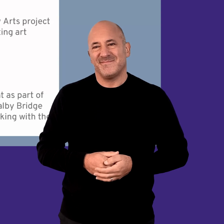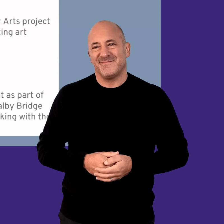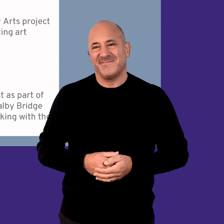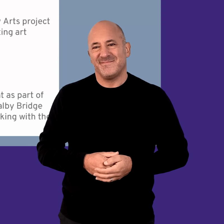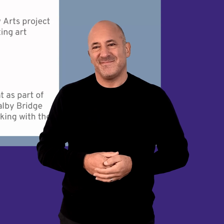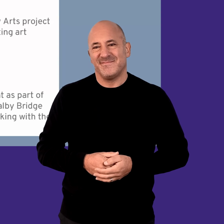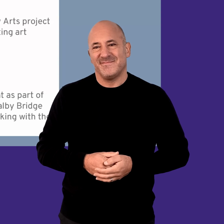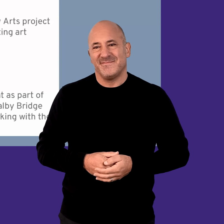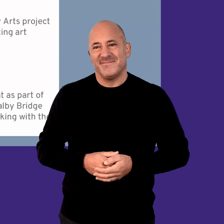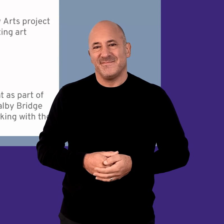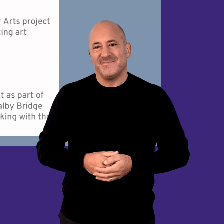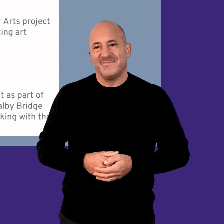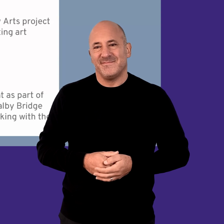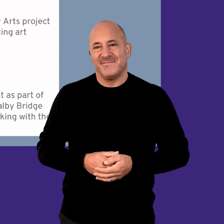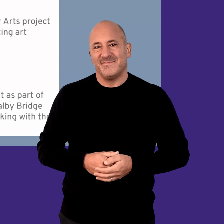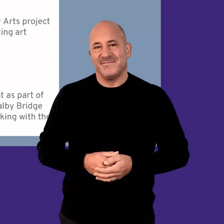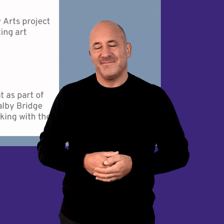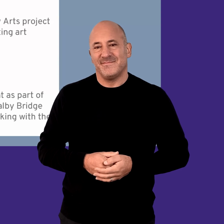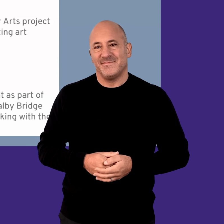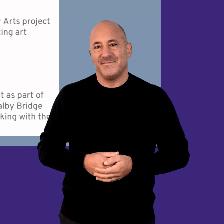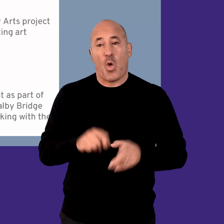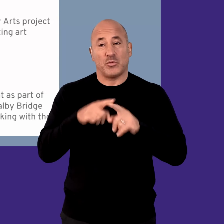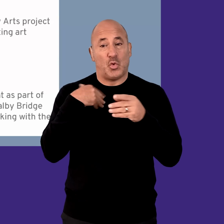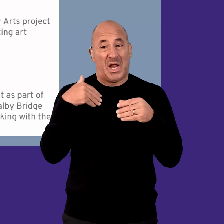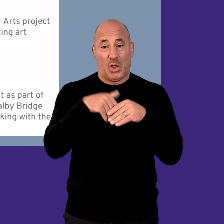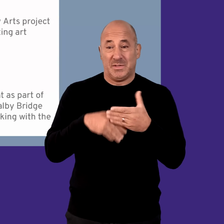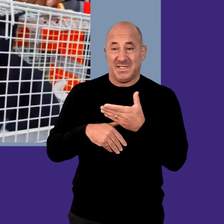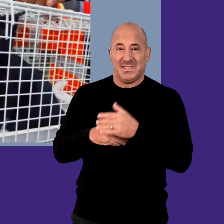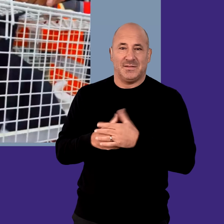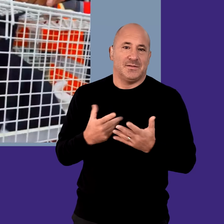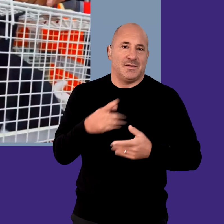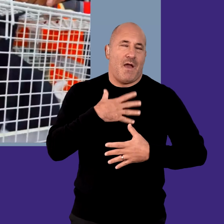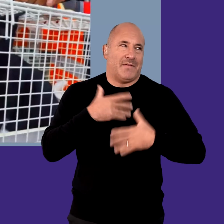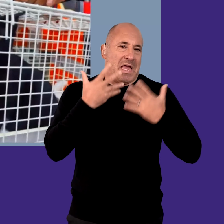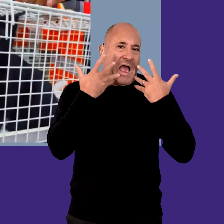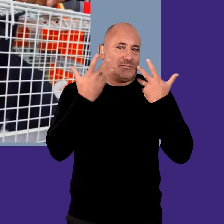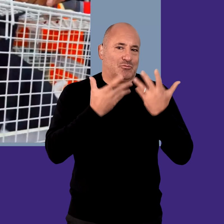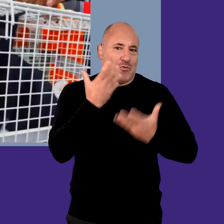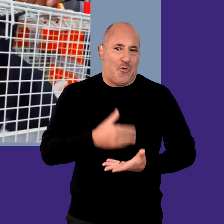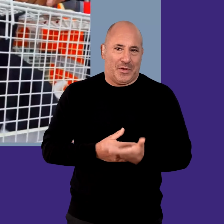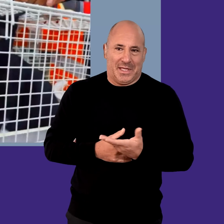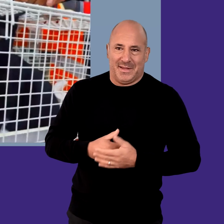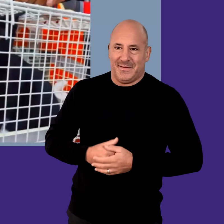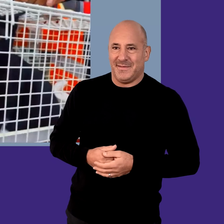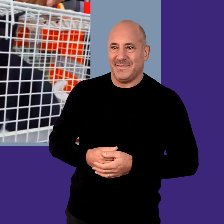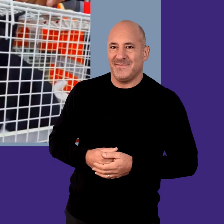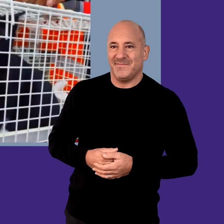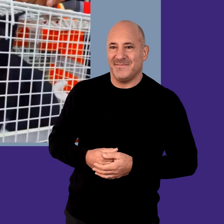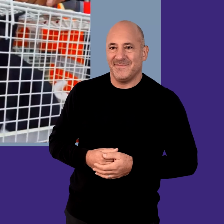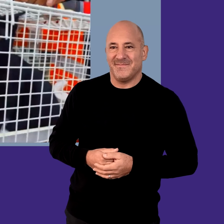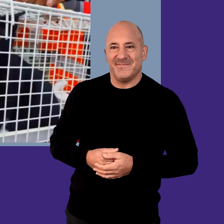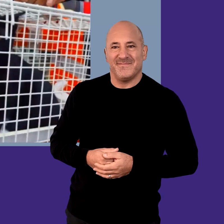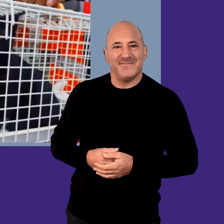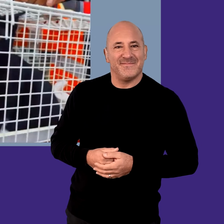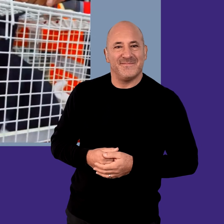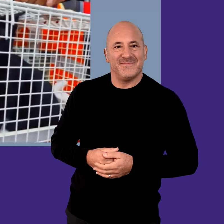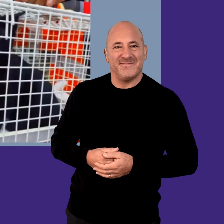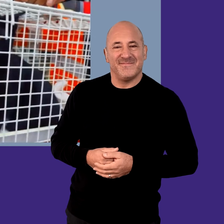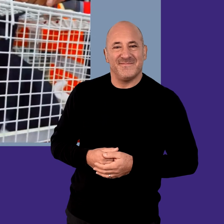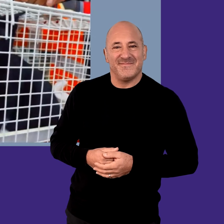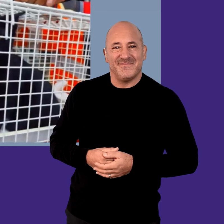go for their education. He also included this. I mean, who doesn't love a cat story? I